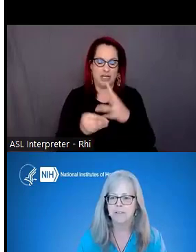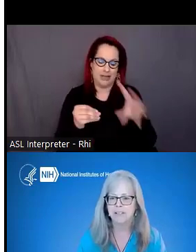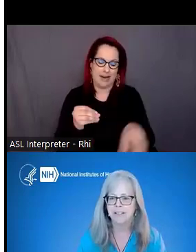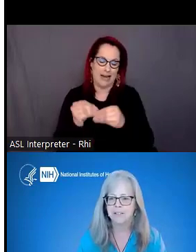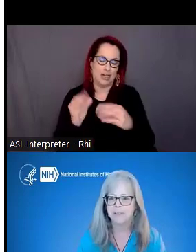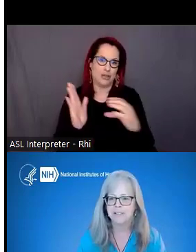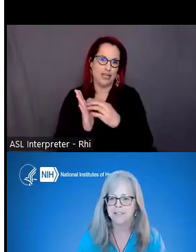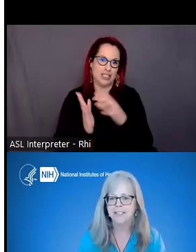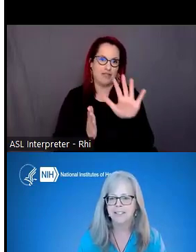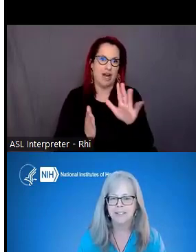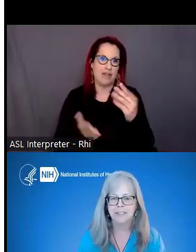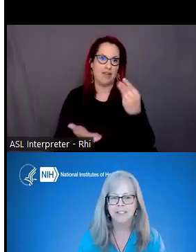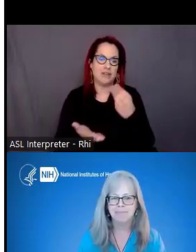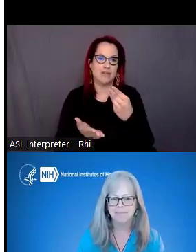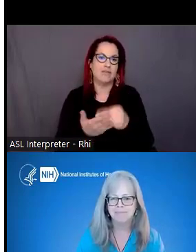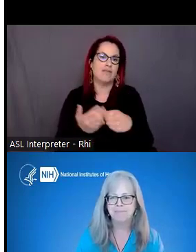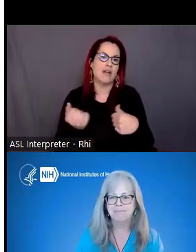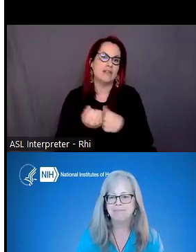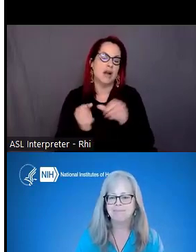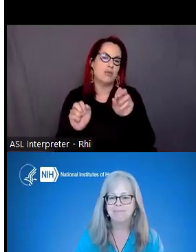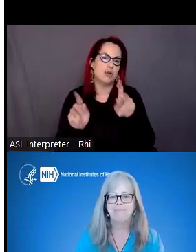funding opportunity announcements. Lori?